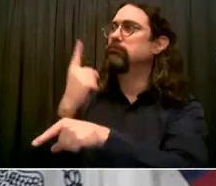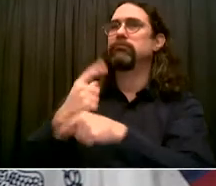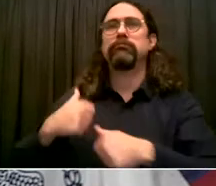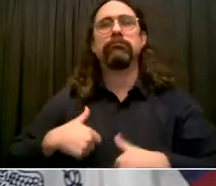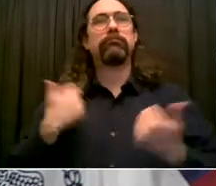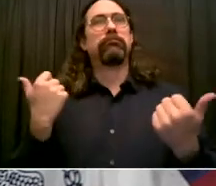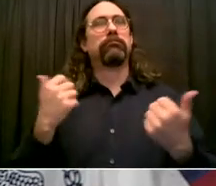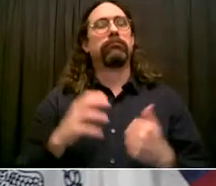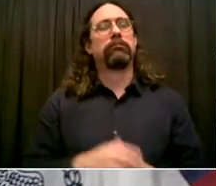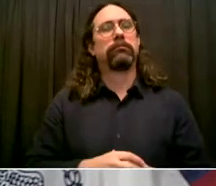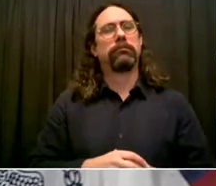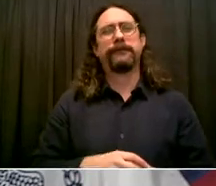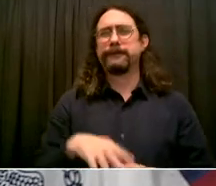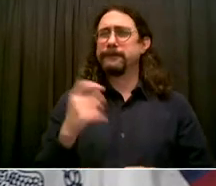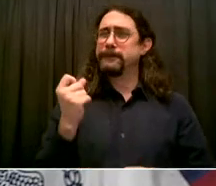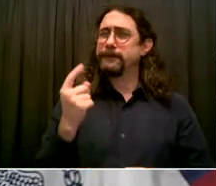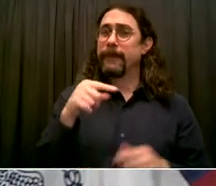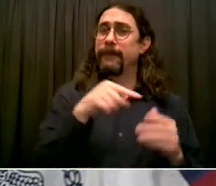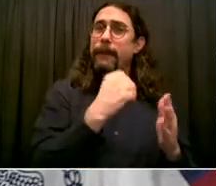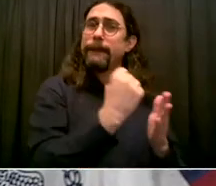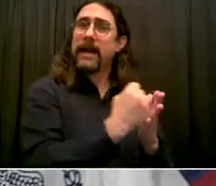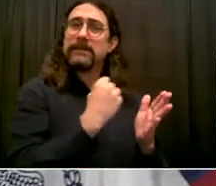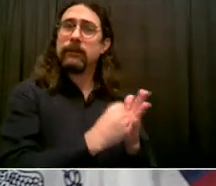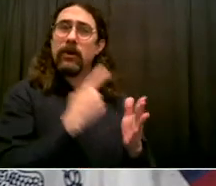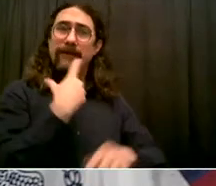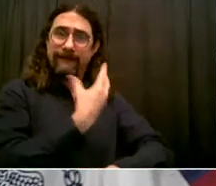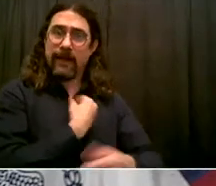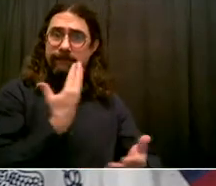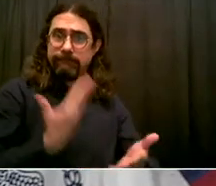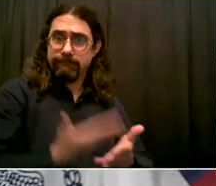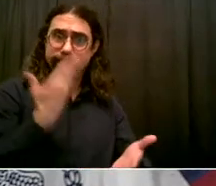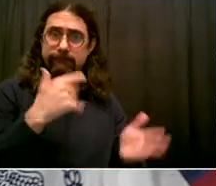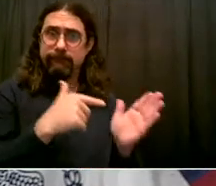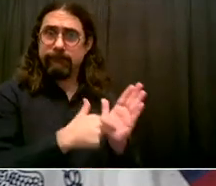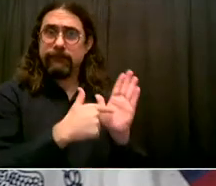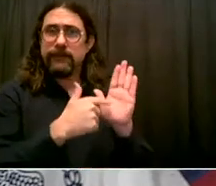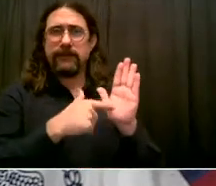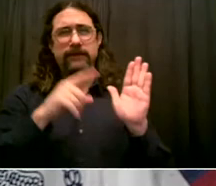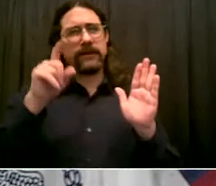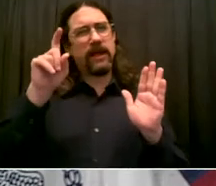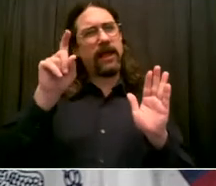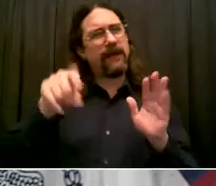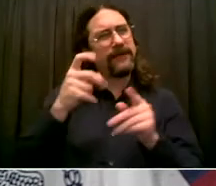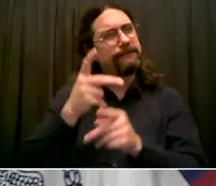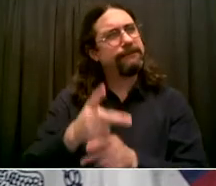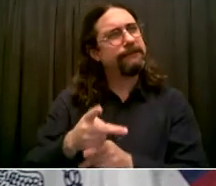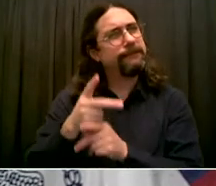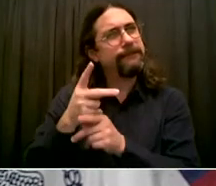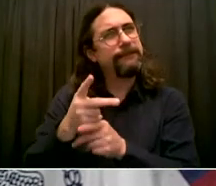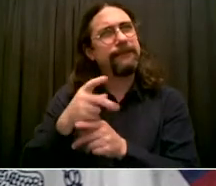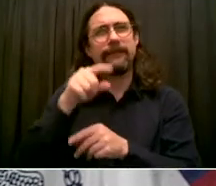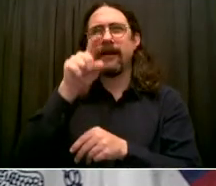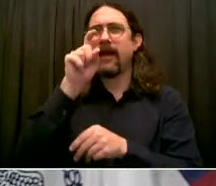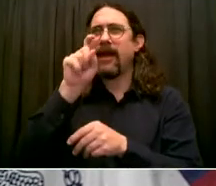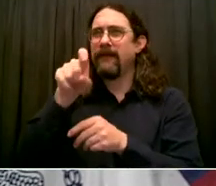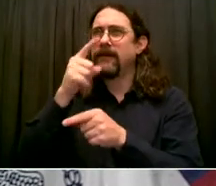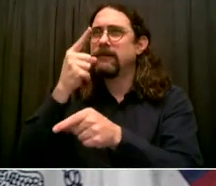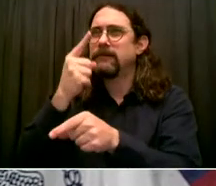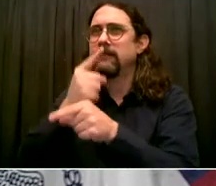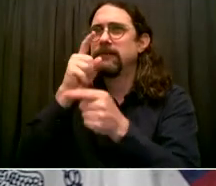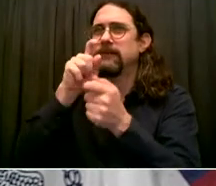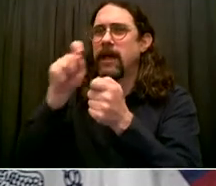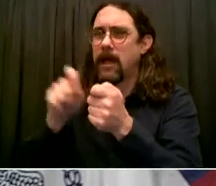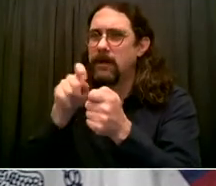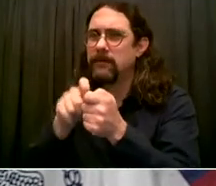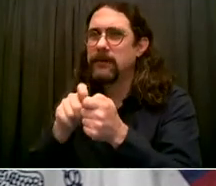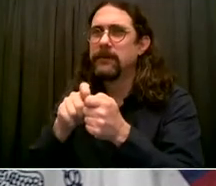of the Broadway community and the theater and cultural community a few days ago. And this is one of the things that's really exciting to people, these different